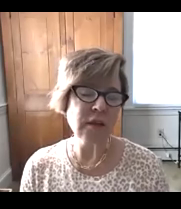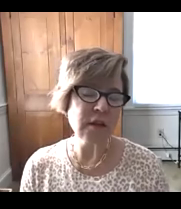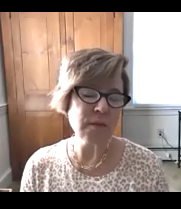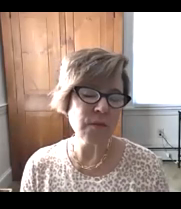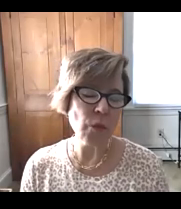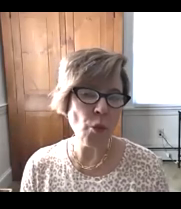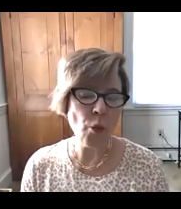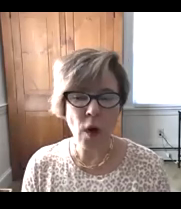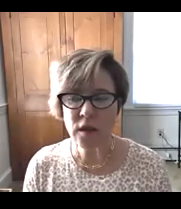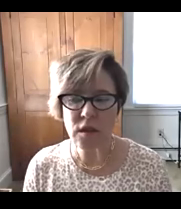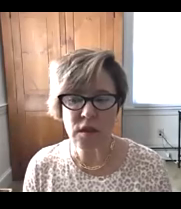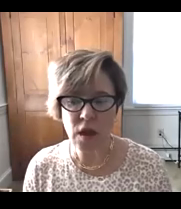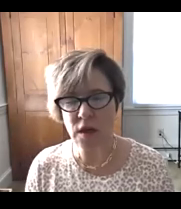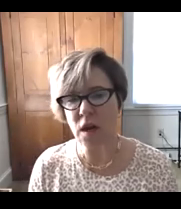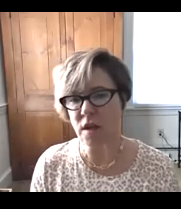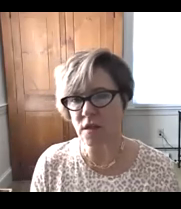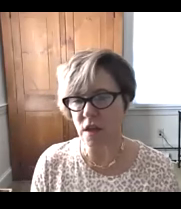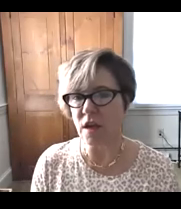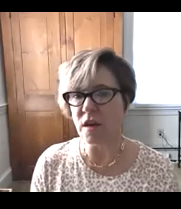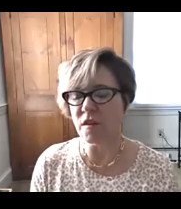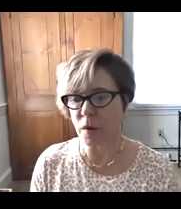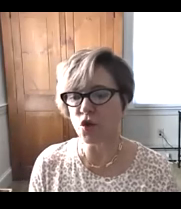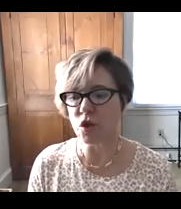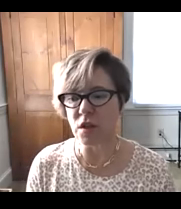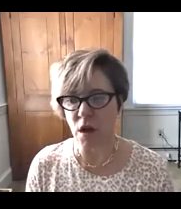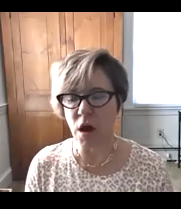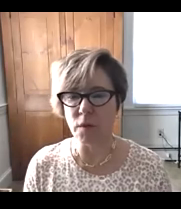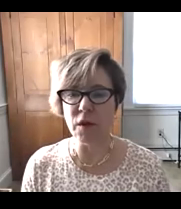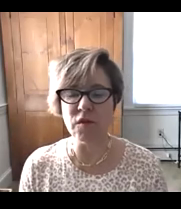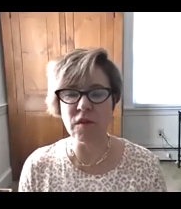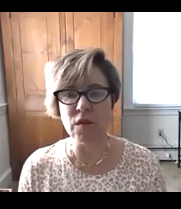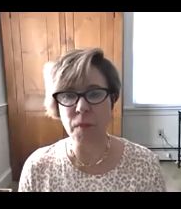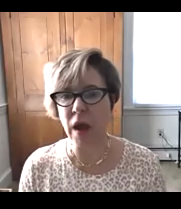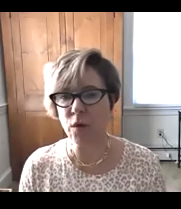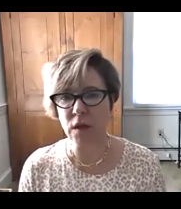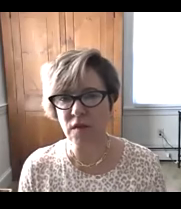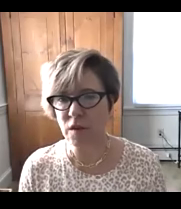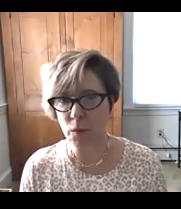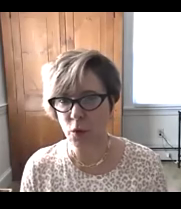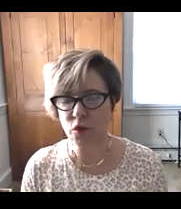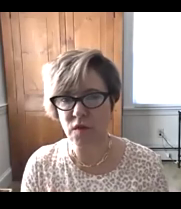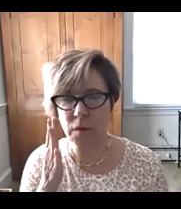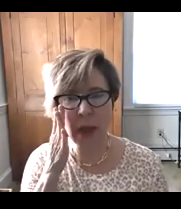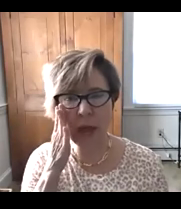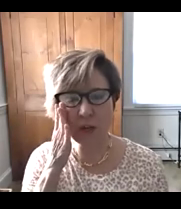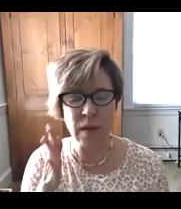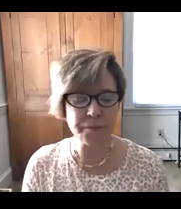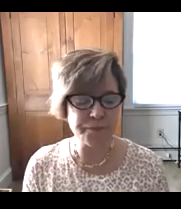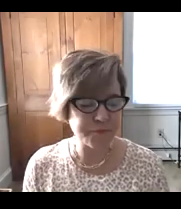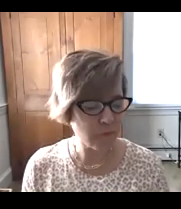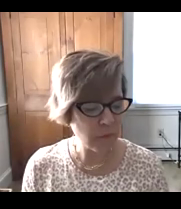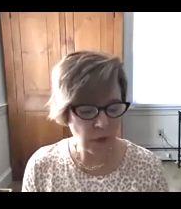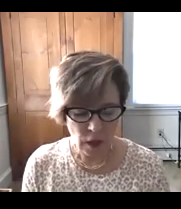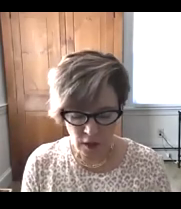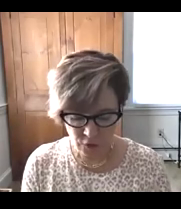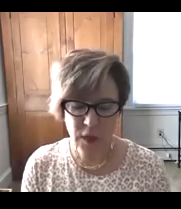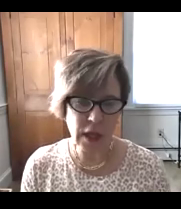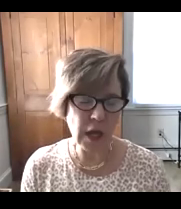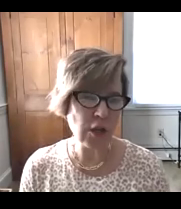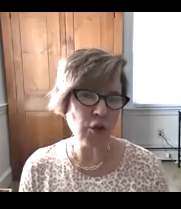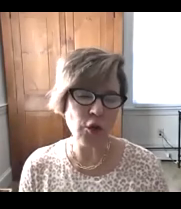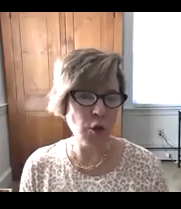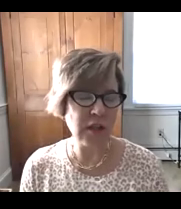And what Don and I did, and especially Don, because his background is in emergency management, is